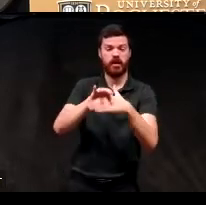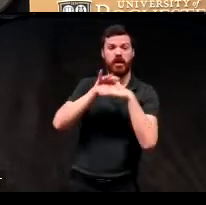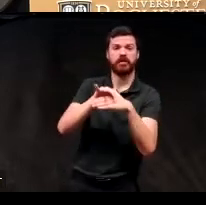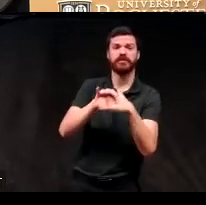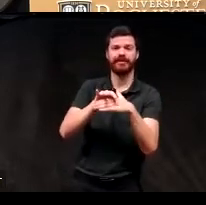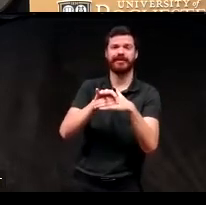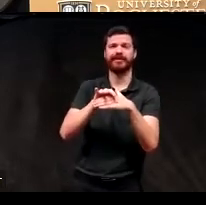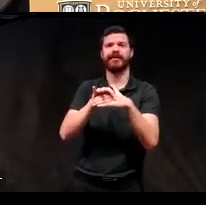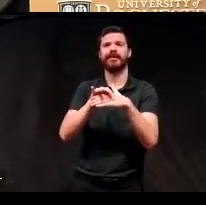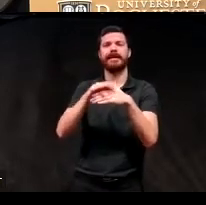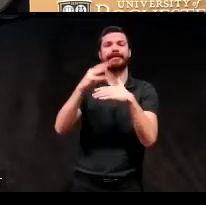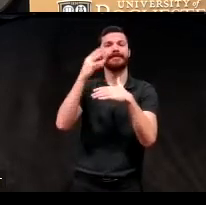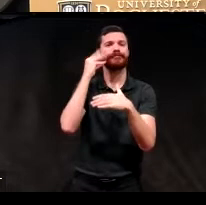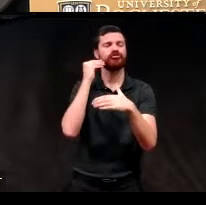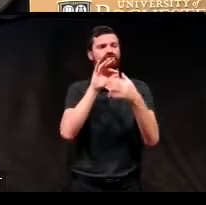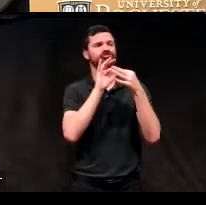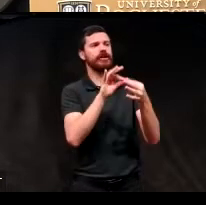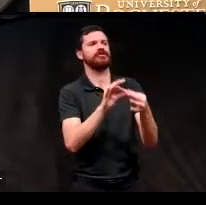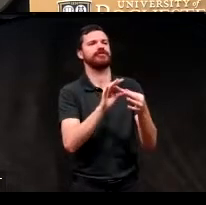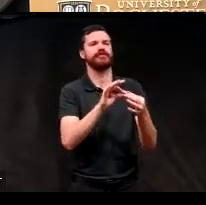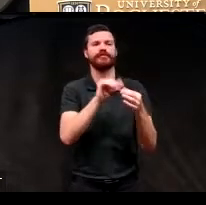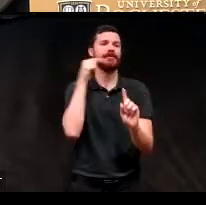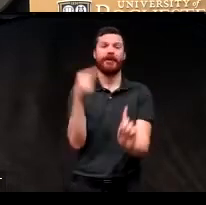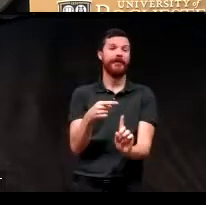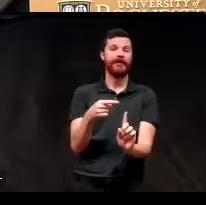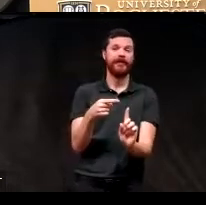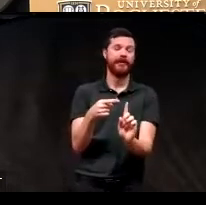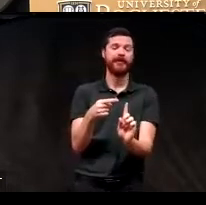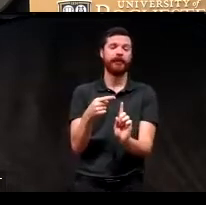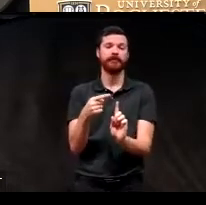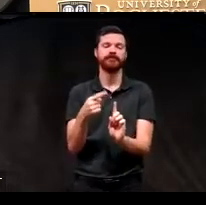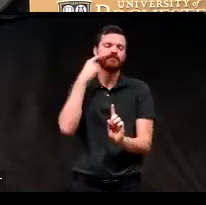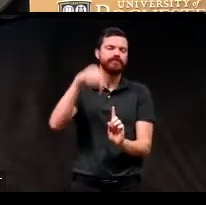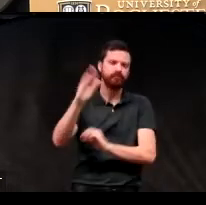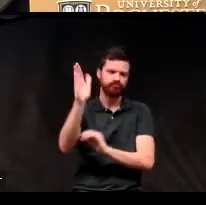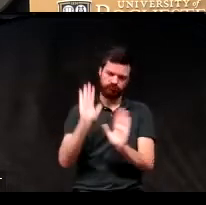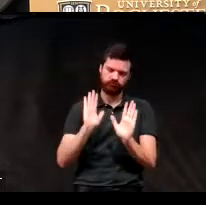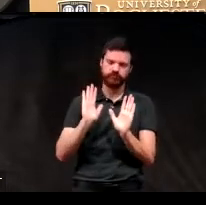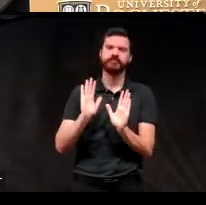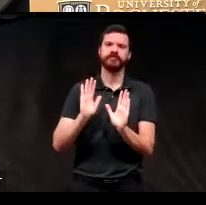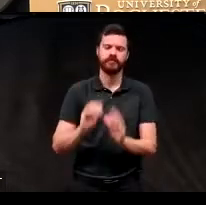of experience that you relate is not really the point for purposes of this presentation.